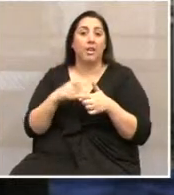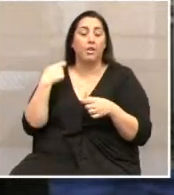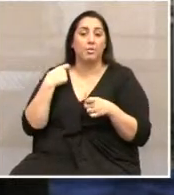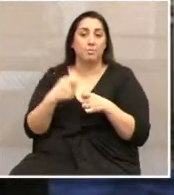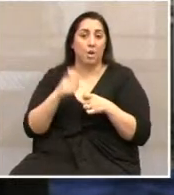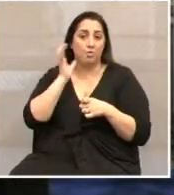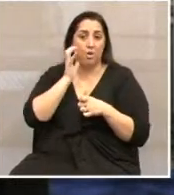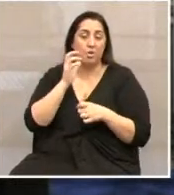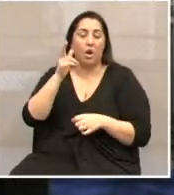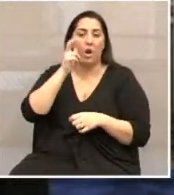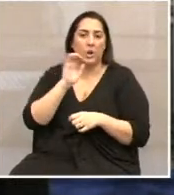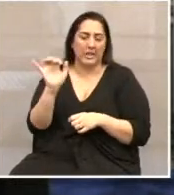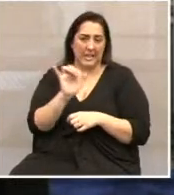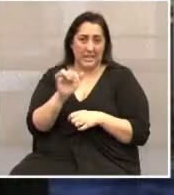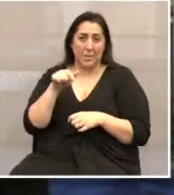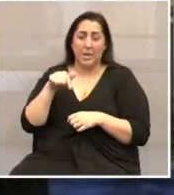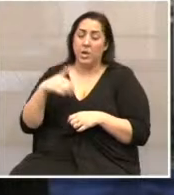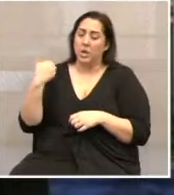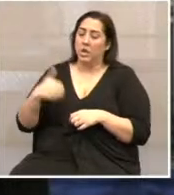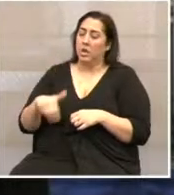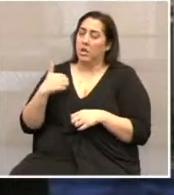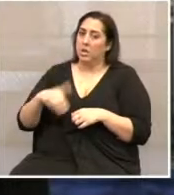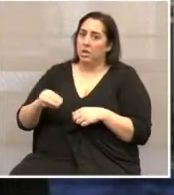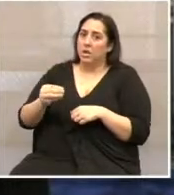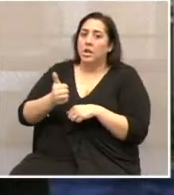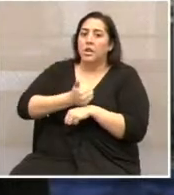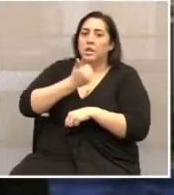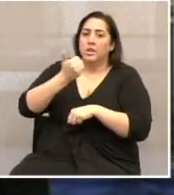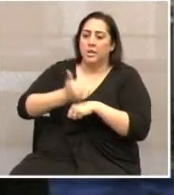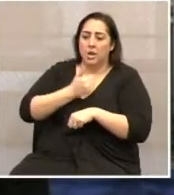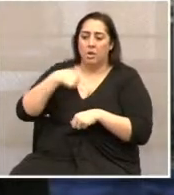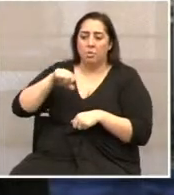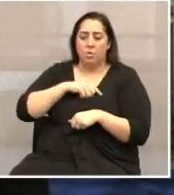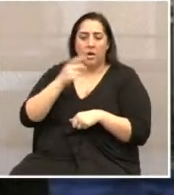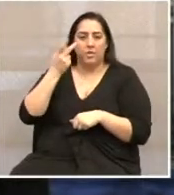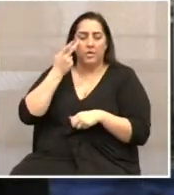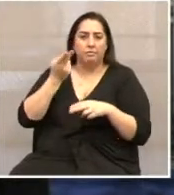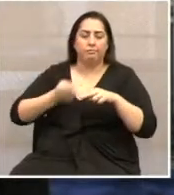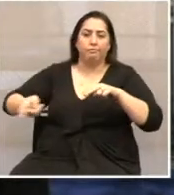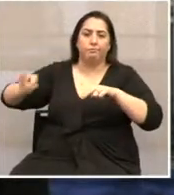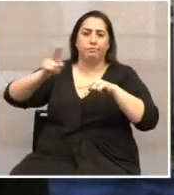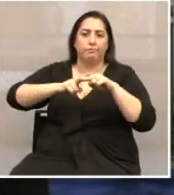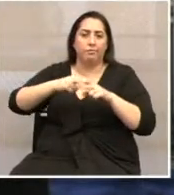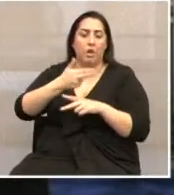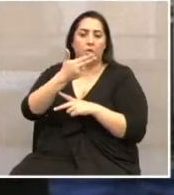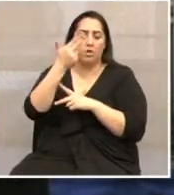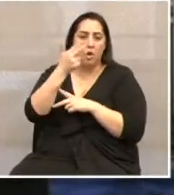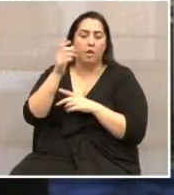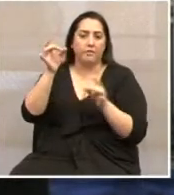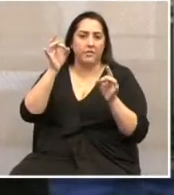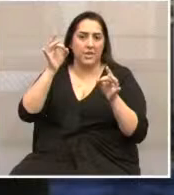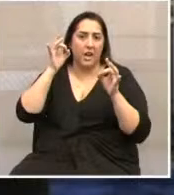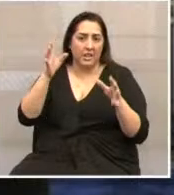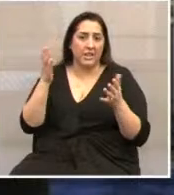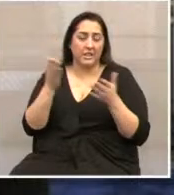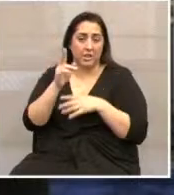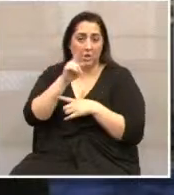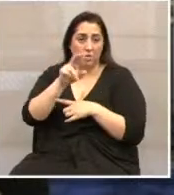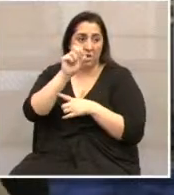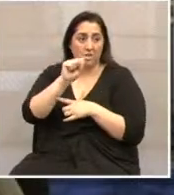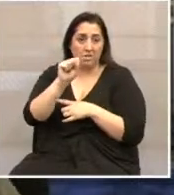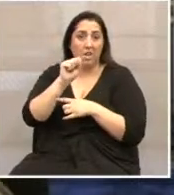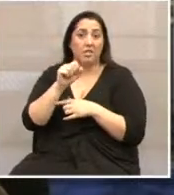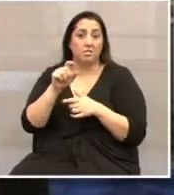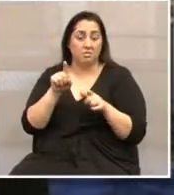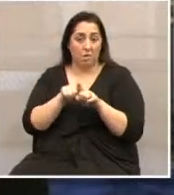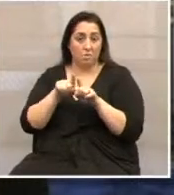radio. This is extremely dangerous. We have seen a rise in gun violence and crime here in Florida and across our country. Gun